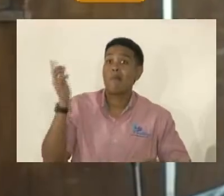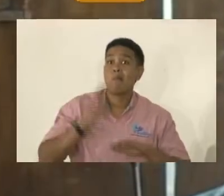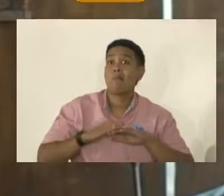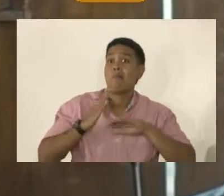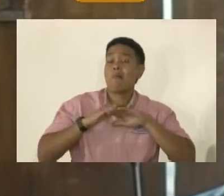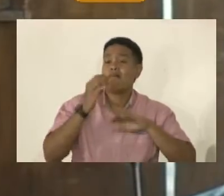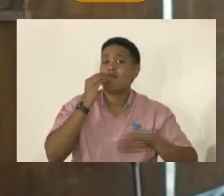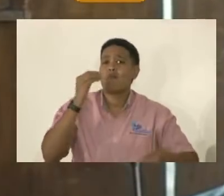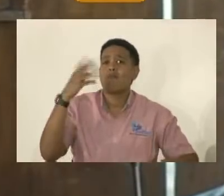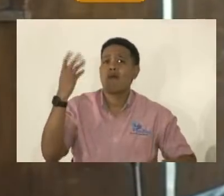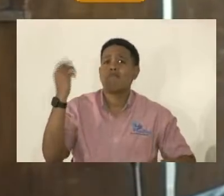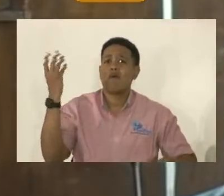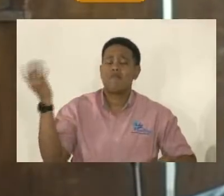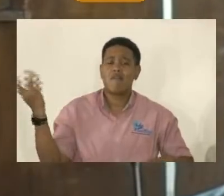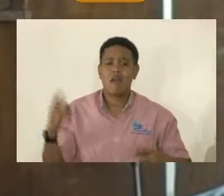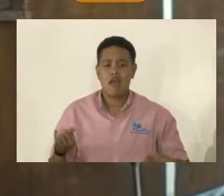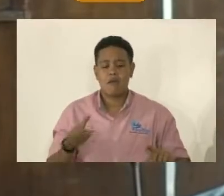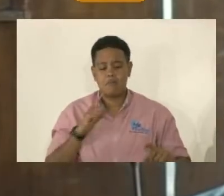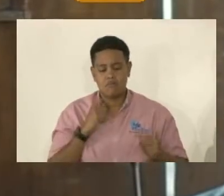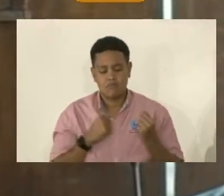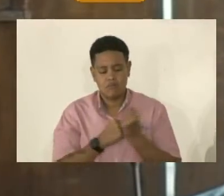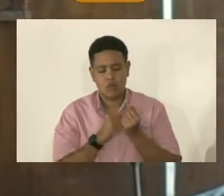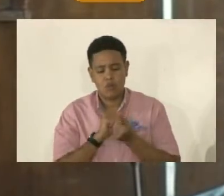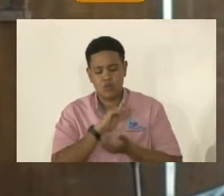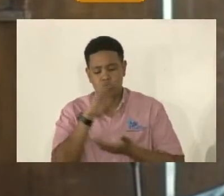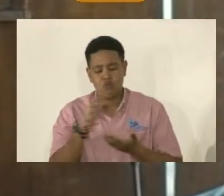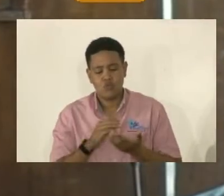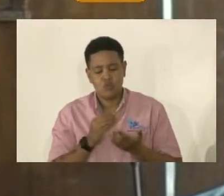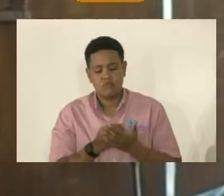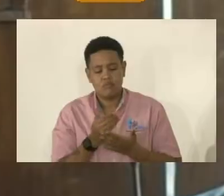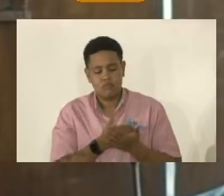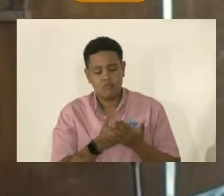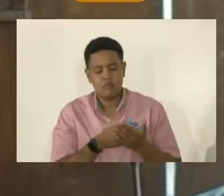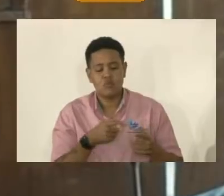services and combined with reduced incomes during the pandemic.